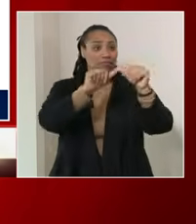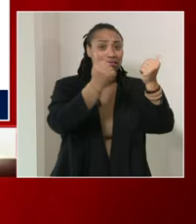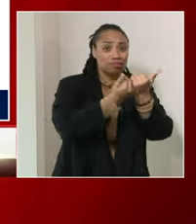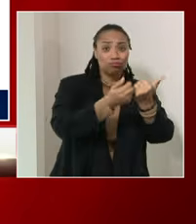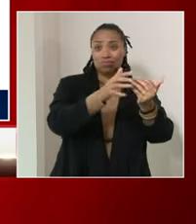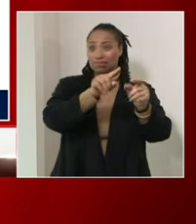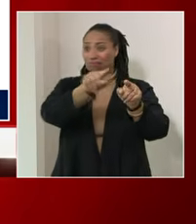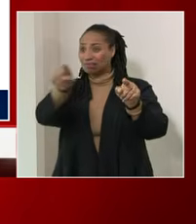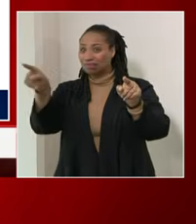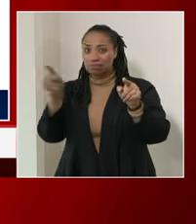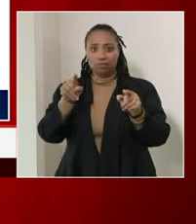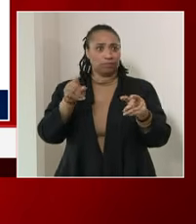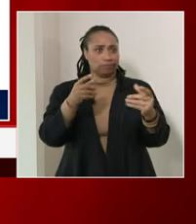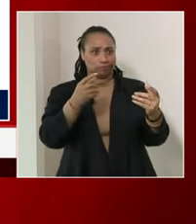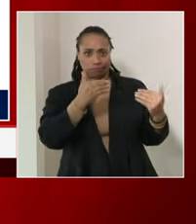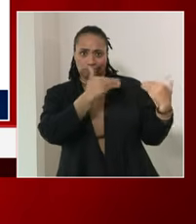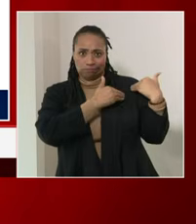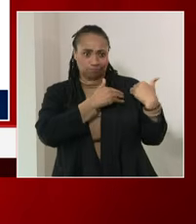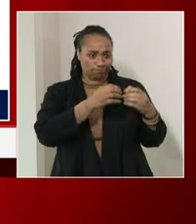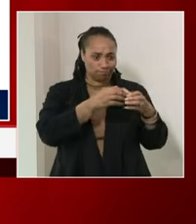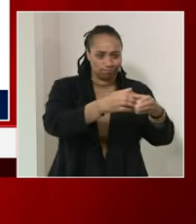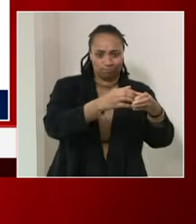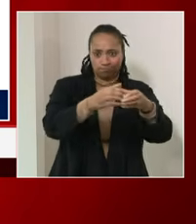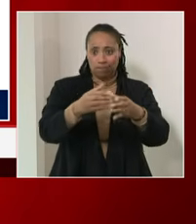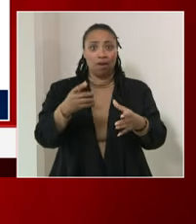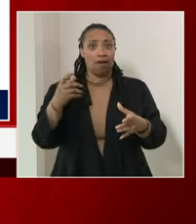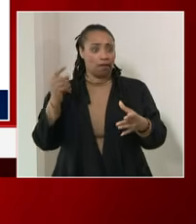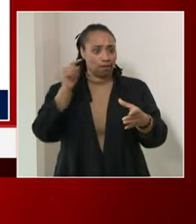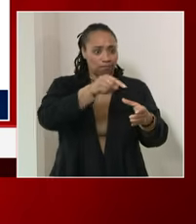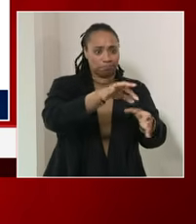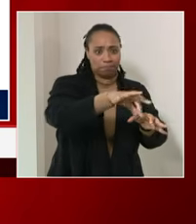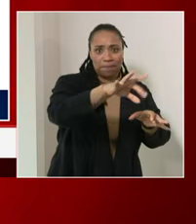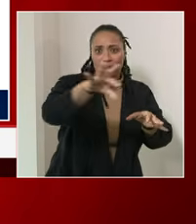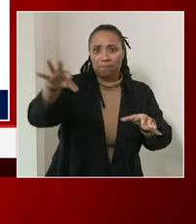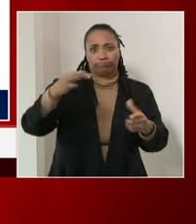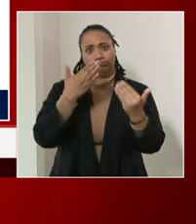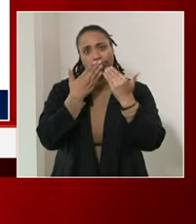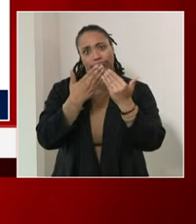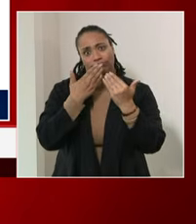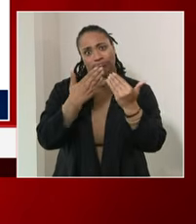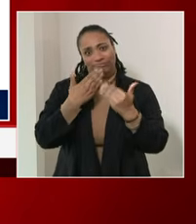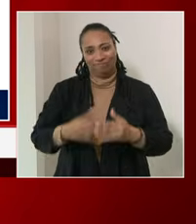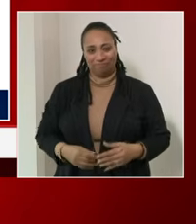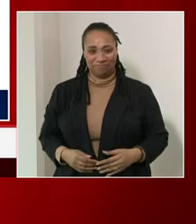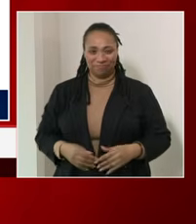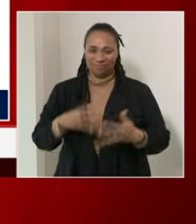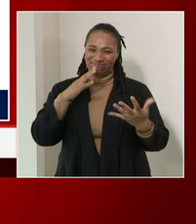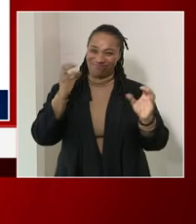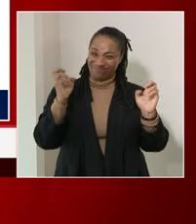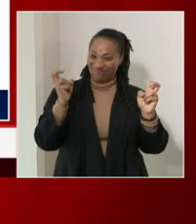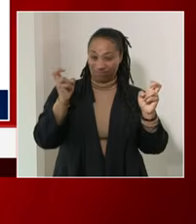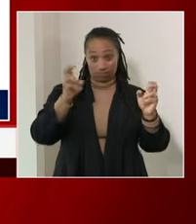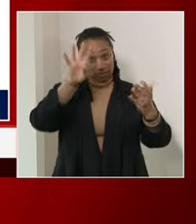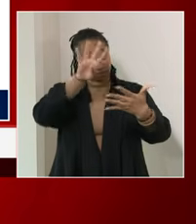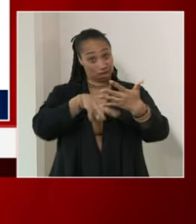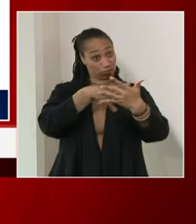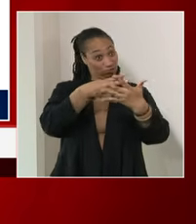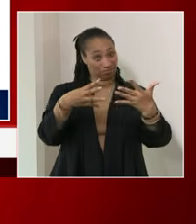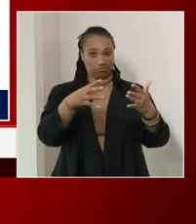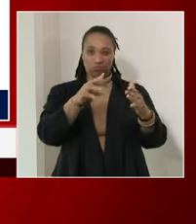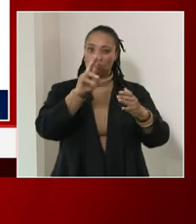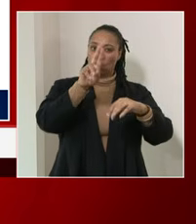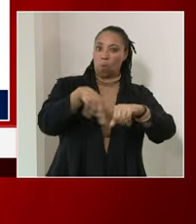them to get back to normal with trash. Midweek, DPW